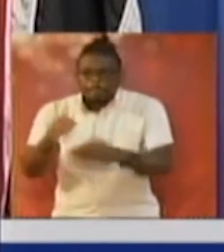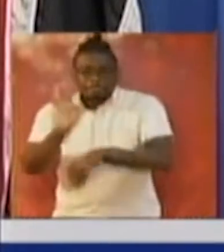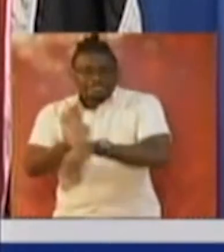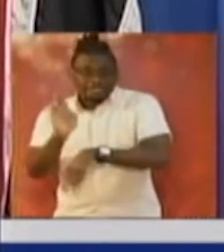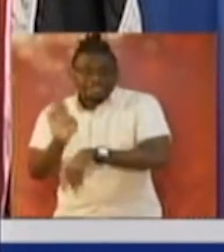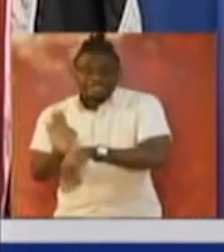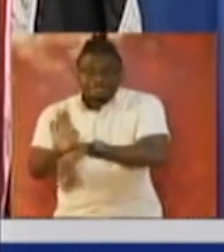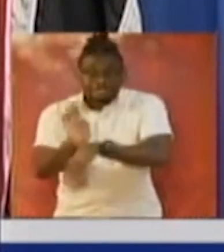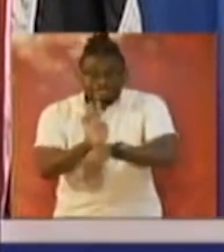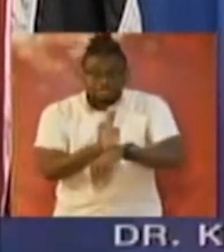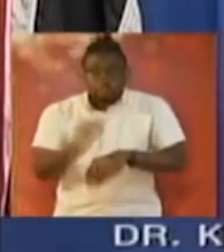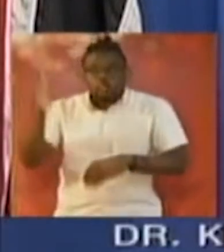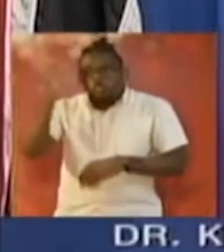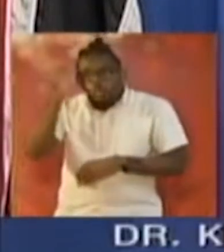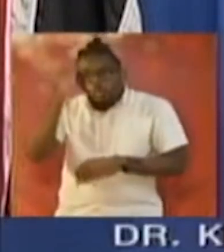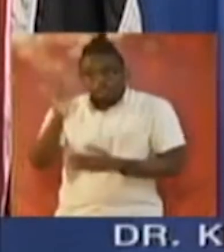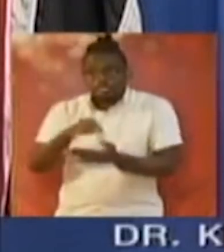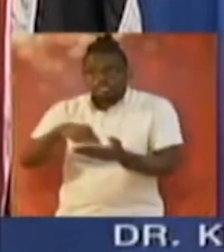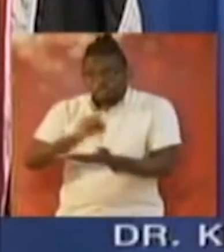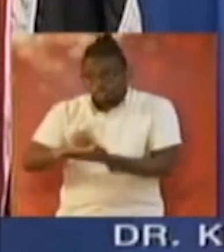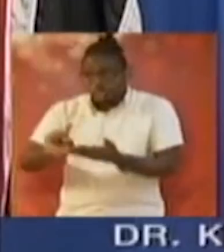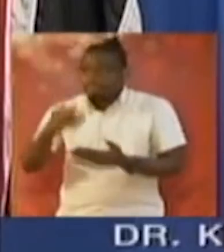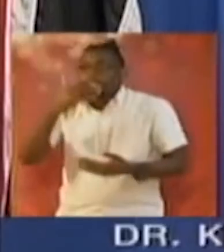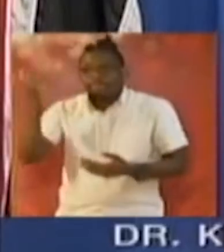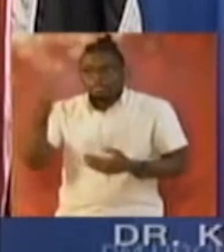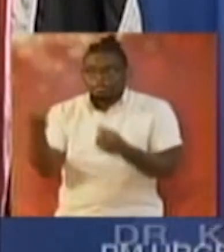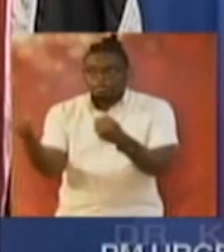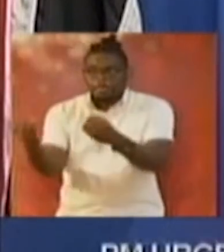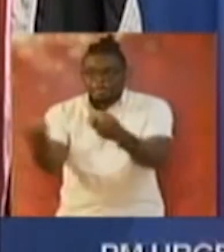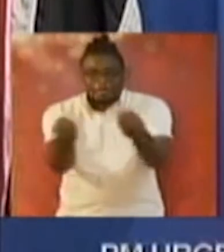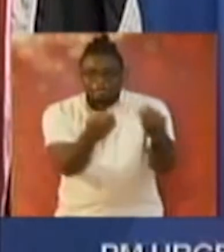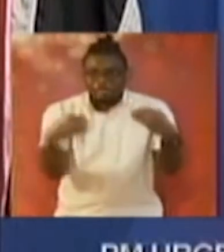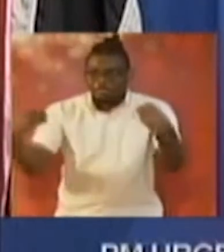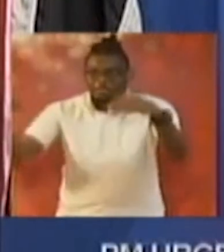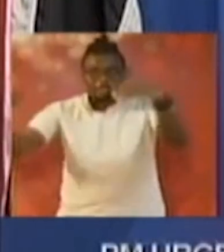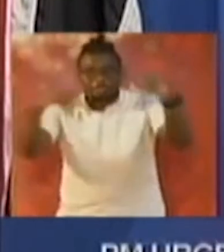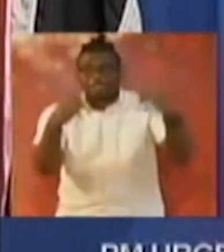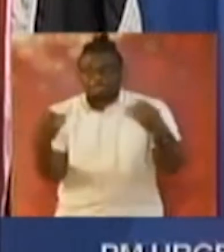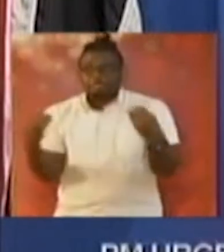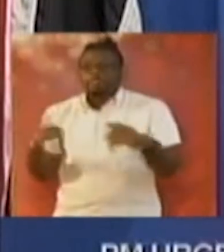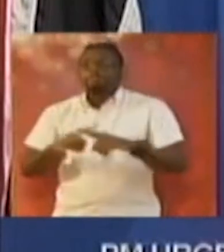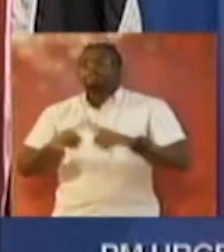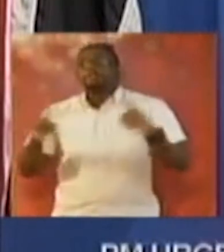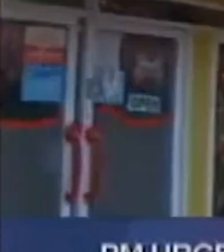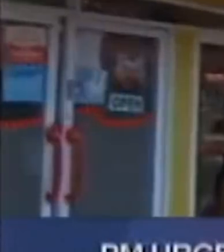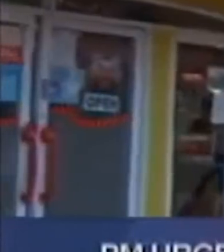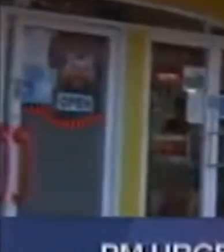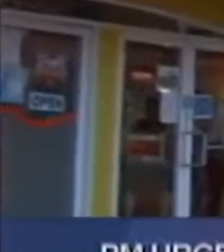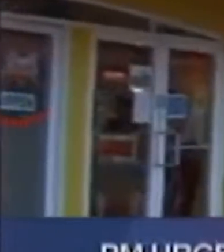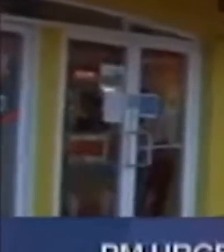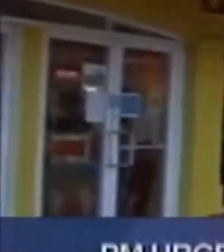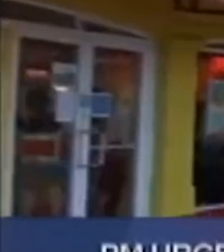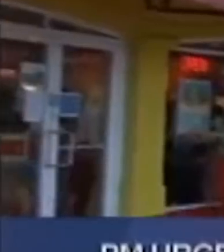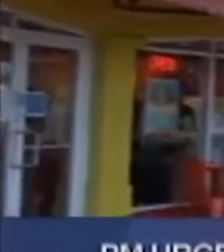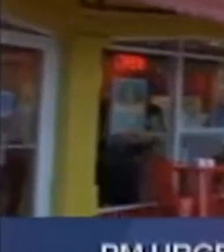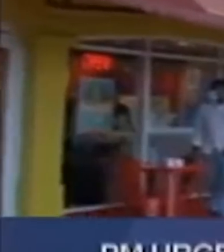year, but don't let it be the week when we would have lost the gains that we have made. The concern